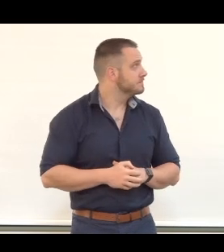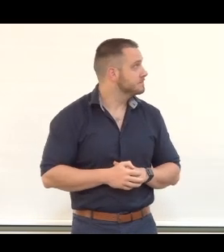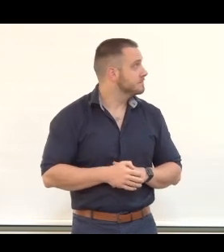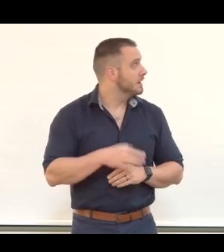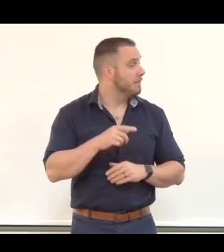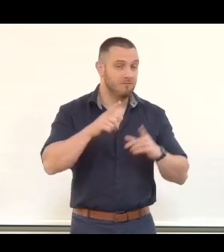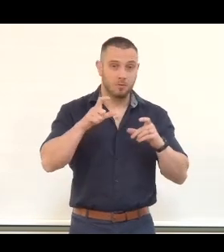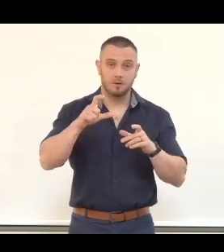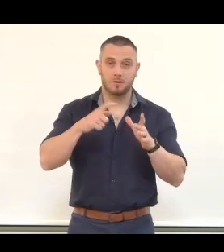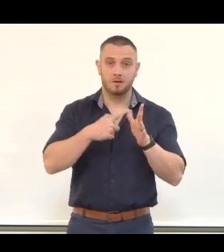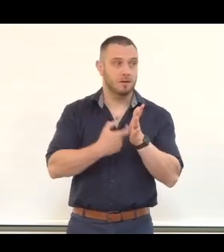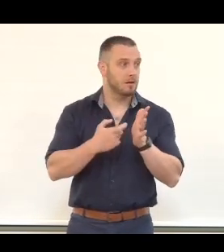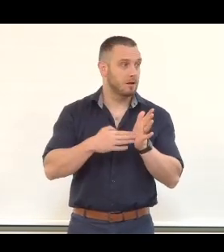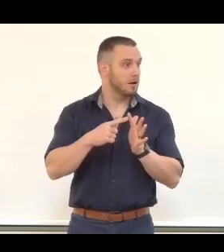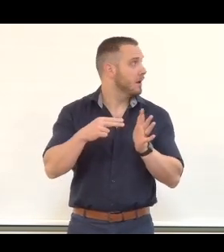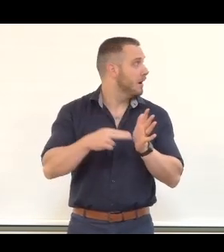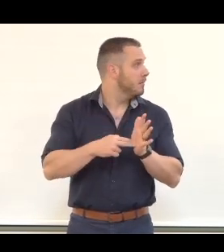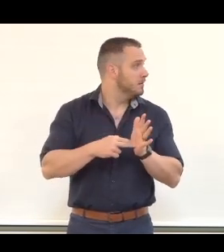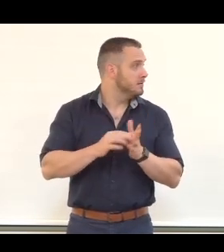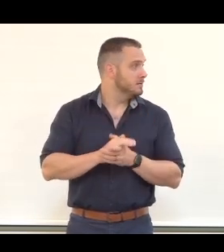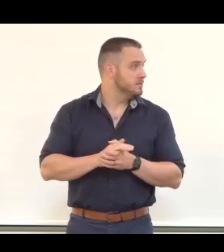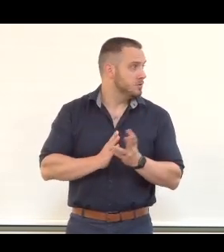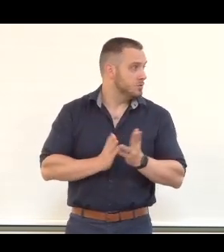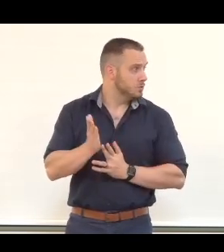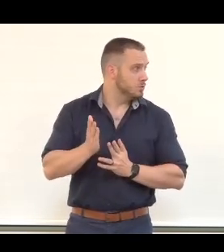of Carmen during dawning, and I think